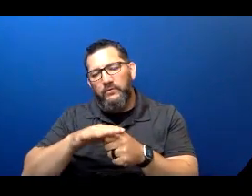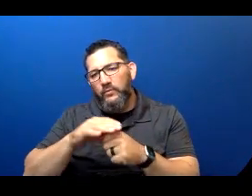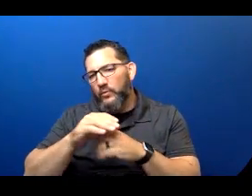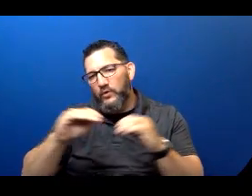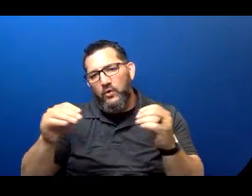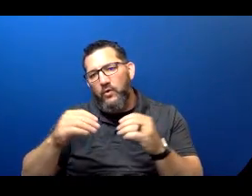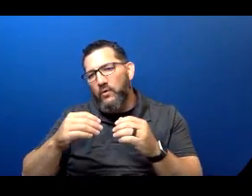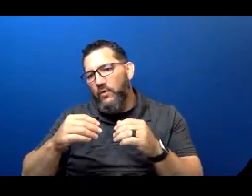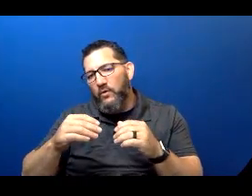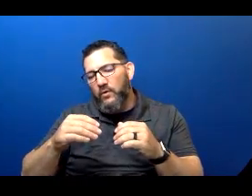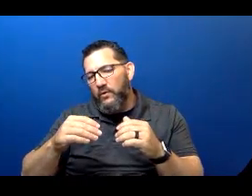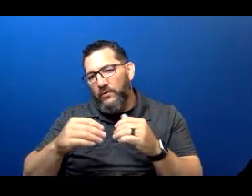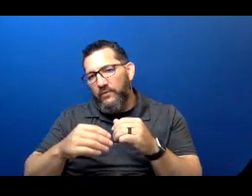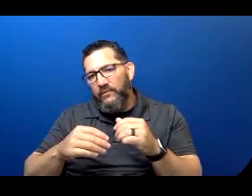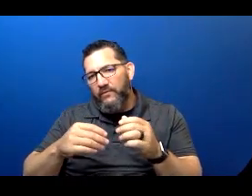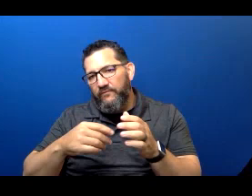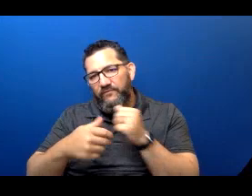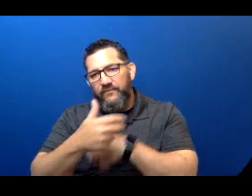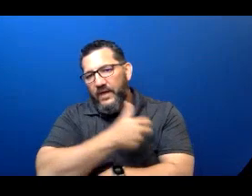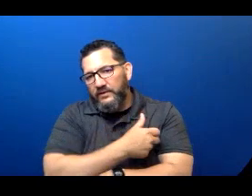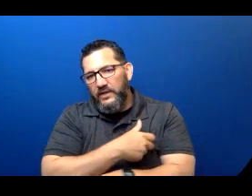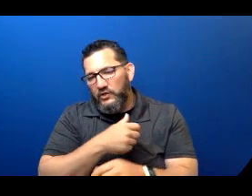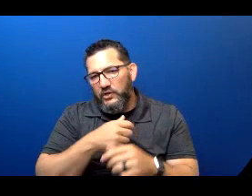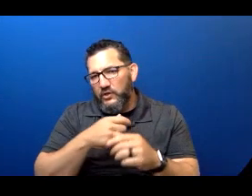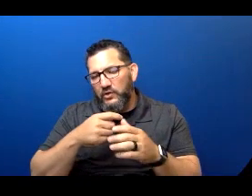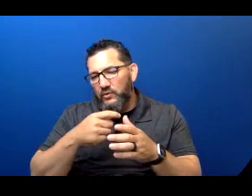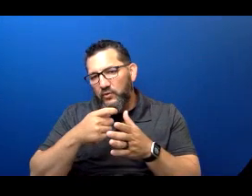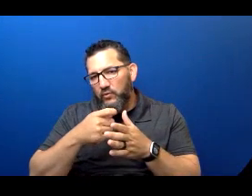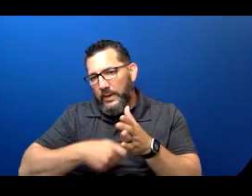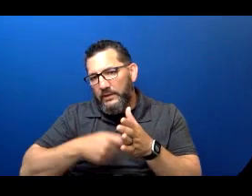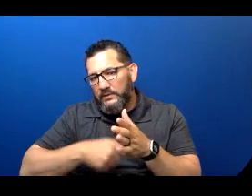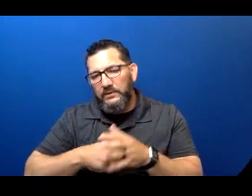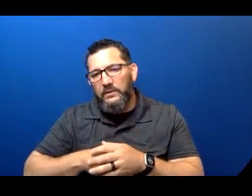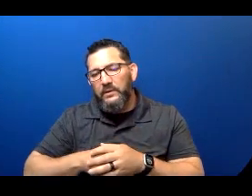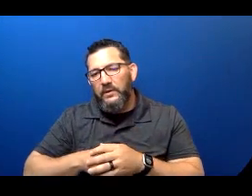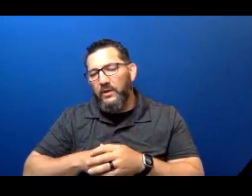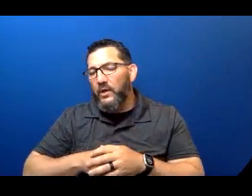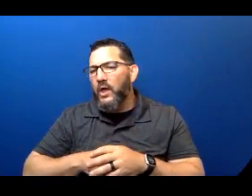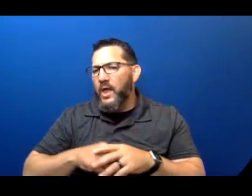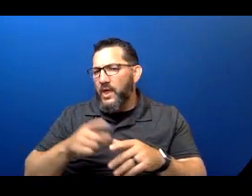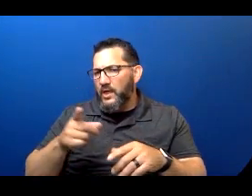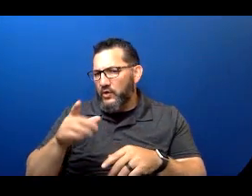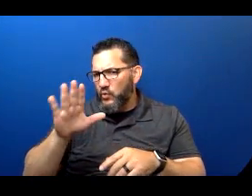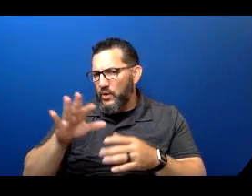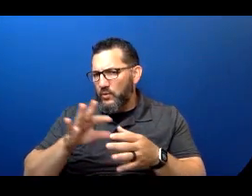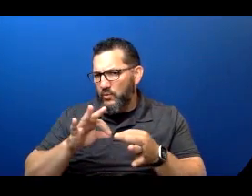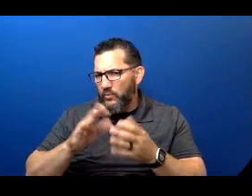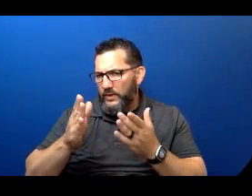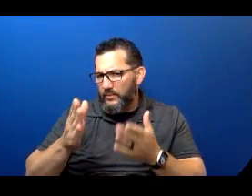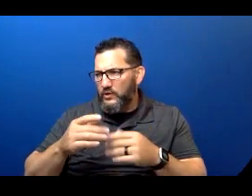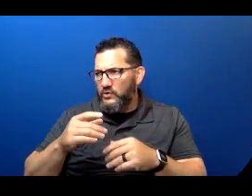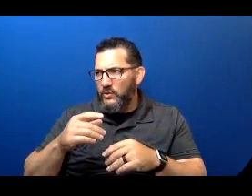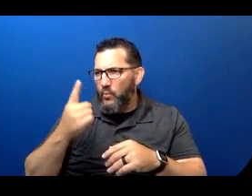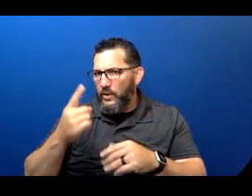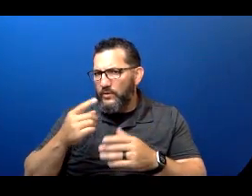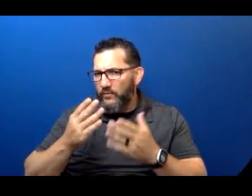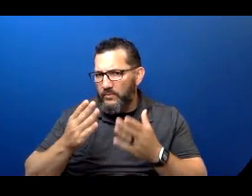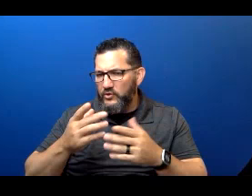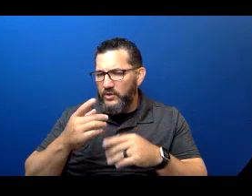vaccination rates. And then your other question, I think I am going to add one of the recommendations